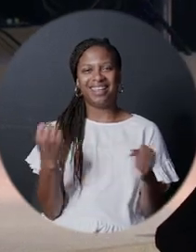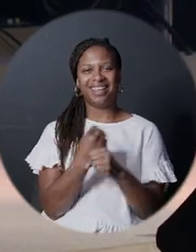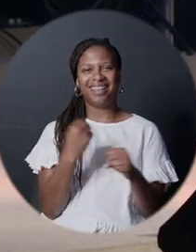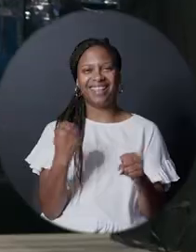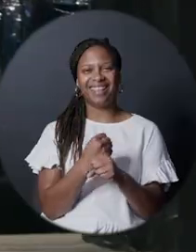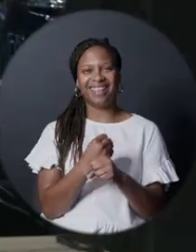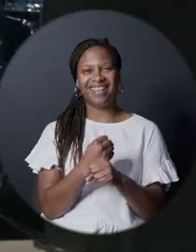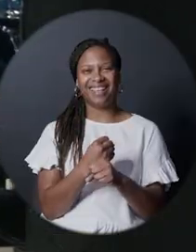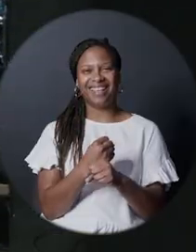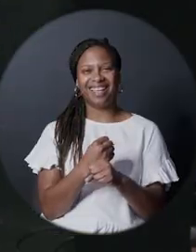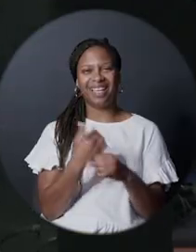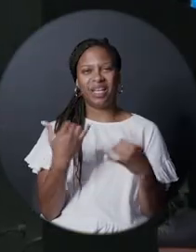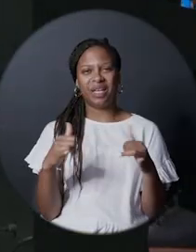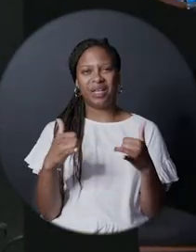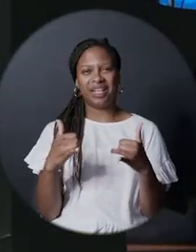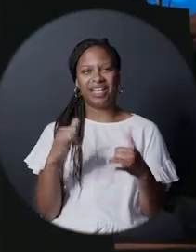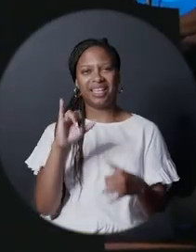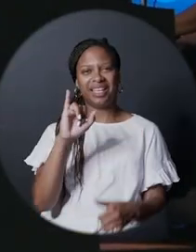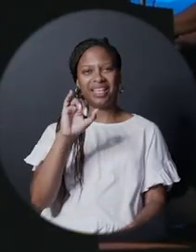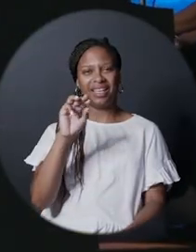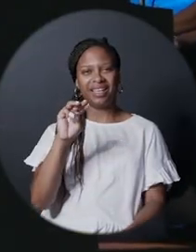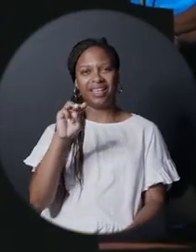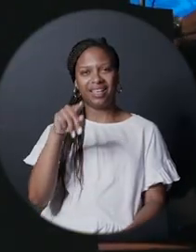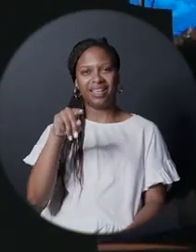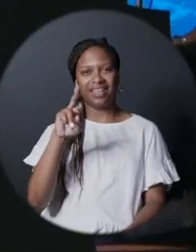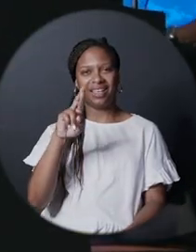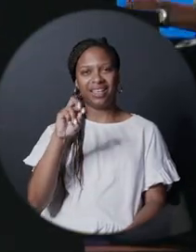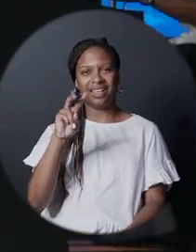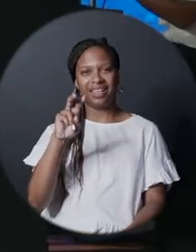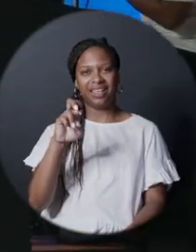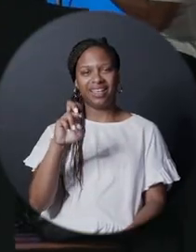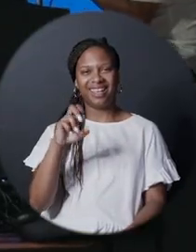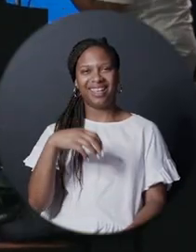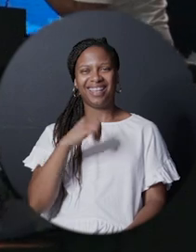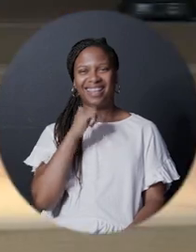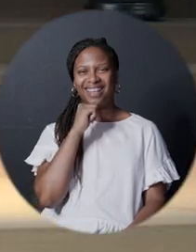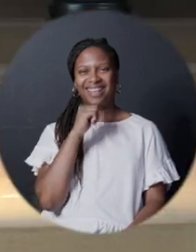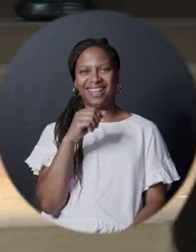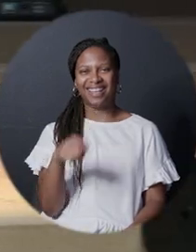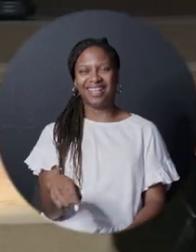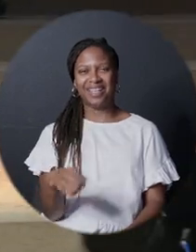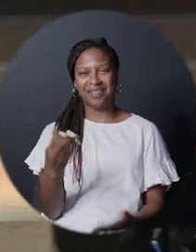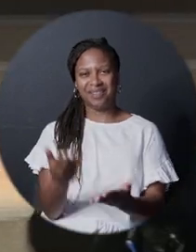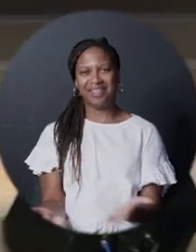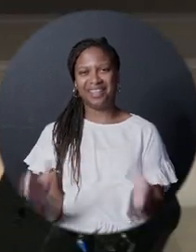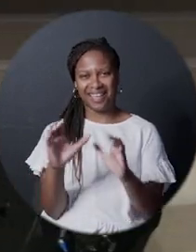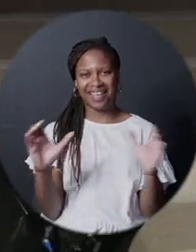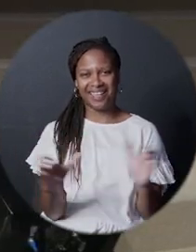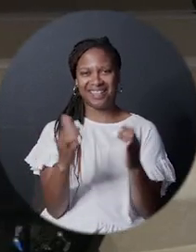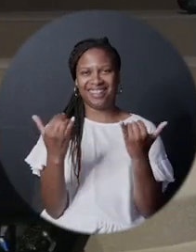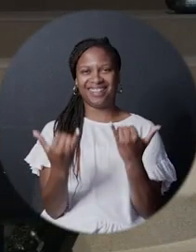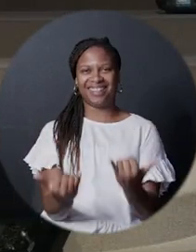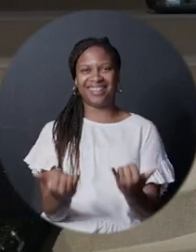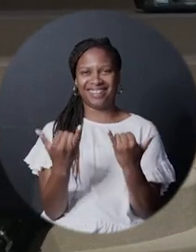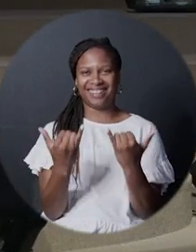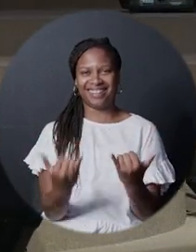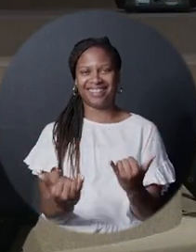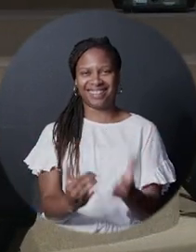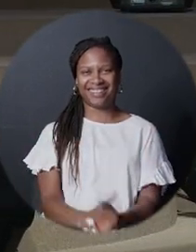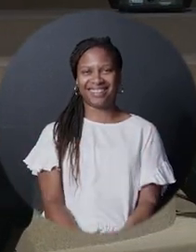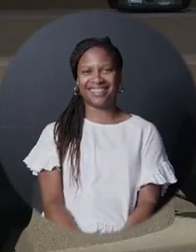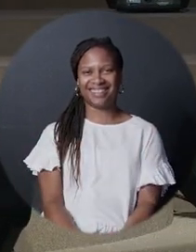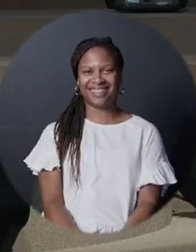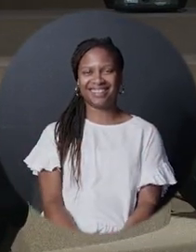Okay, now y'all stop, because I don't want nobody to fight me. I'm playing the improv. This is an act. This is an act. I'm just up here acting right